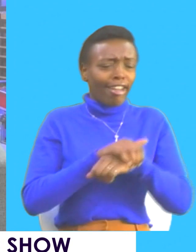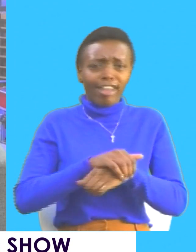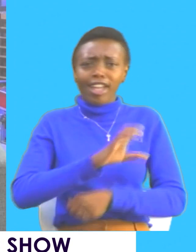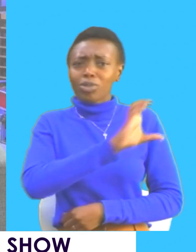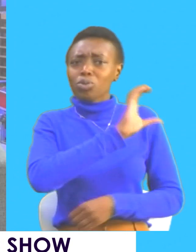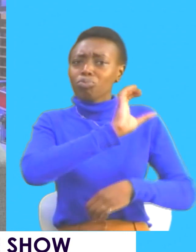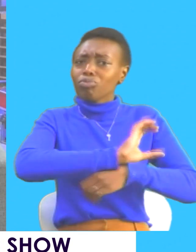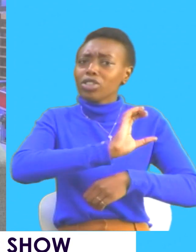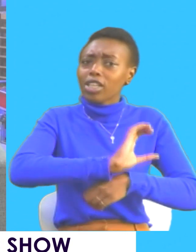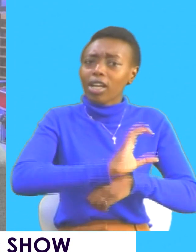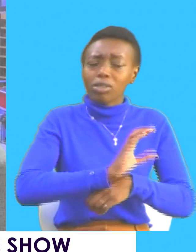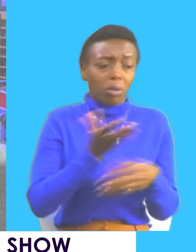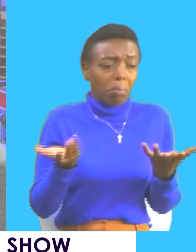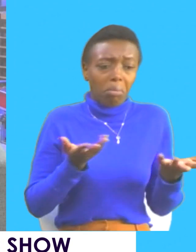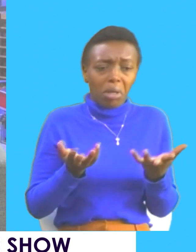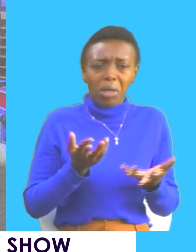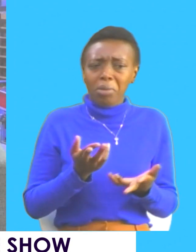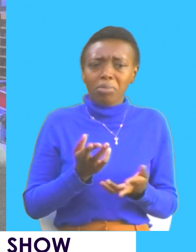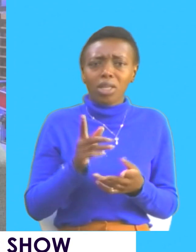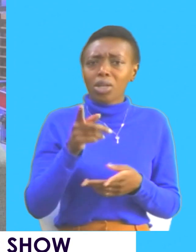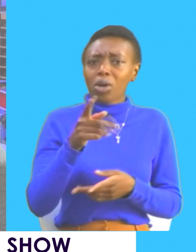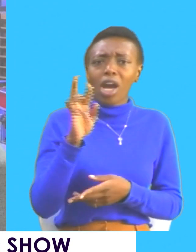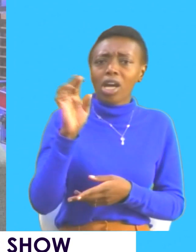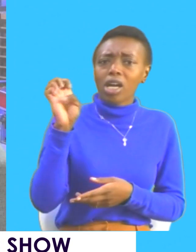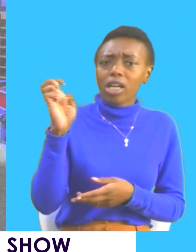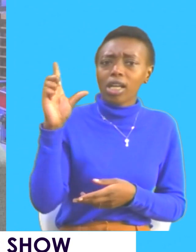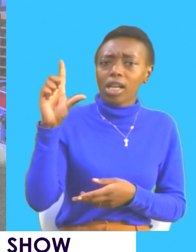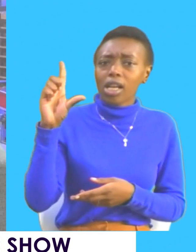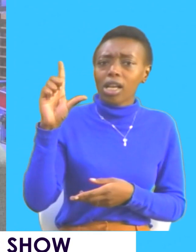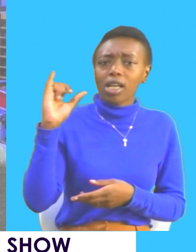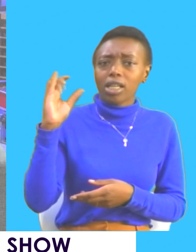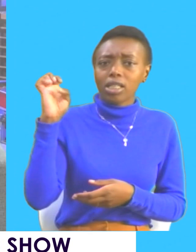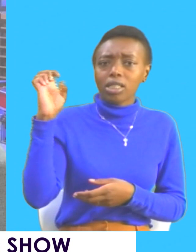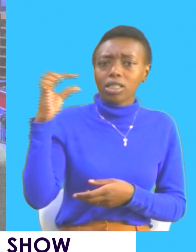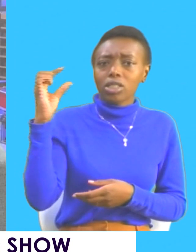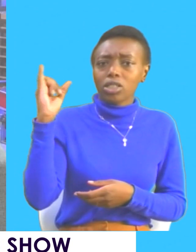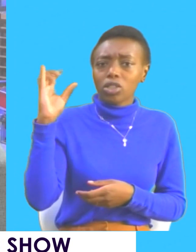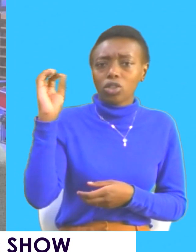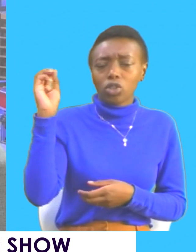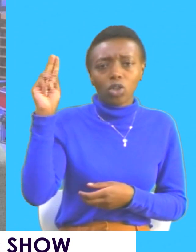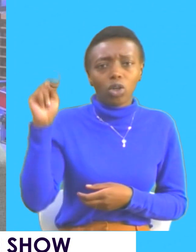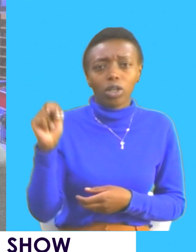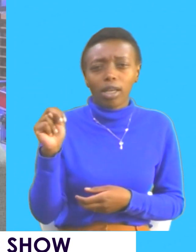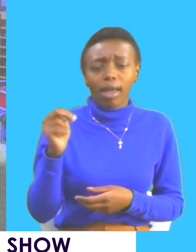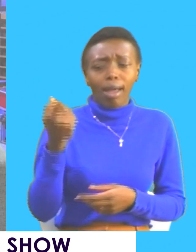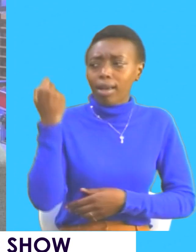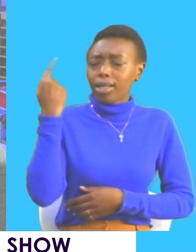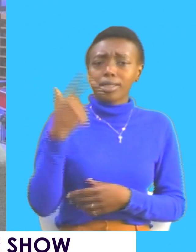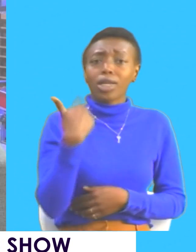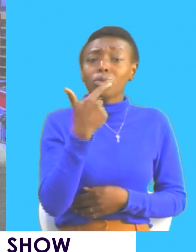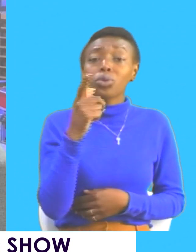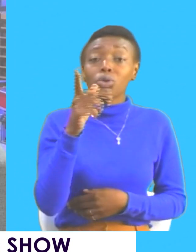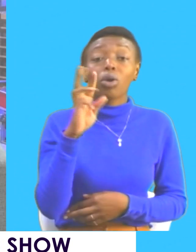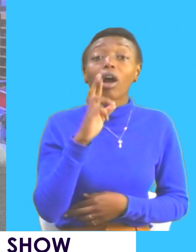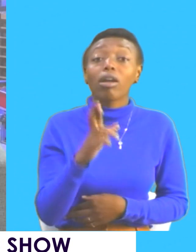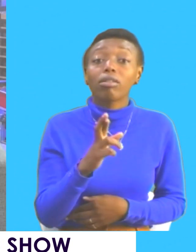religion. Get to a place where you learn you. Someone should teach you about who you are. You know, many times